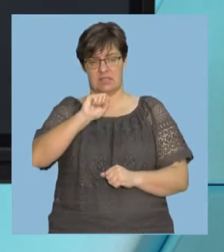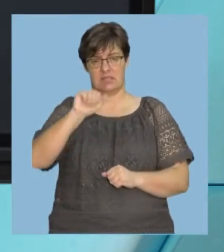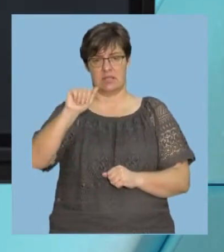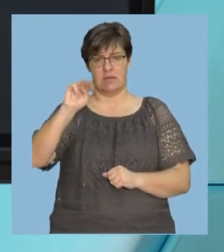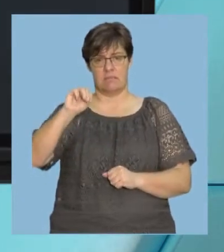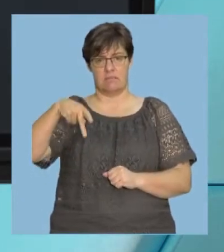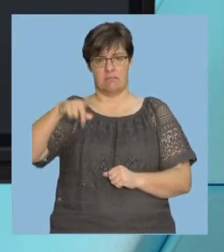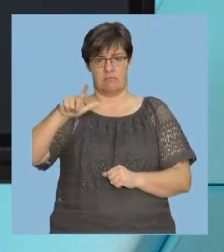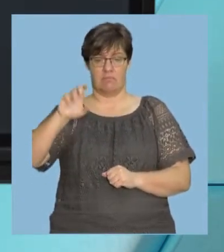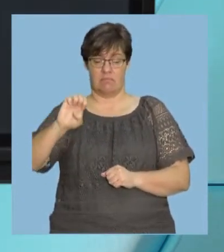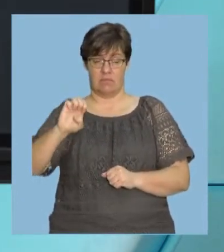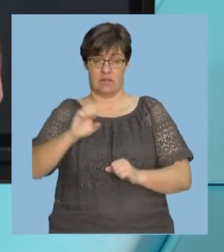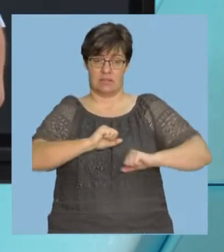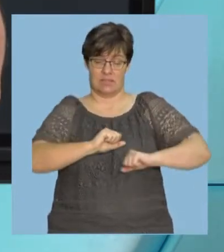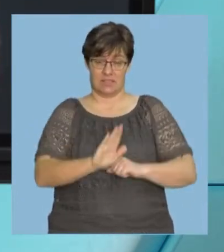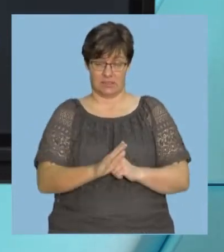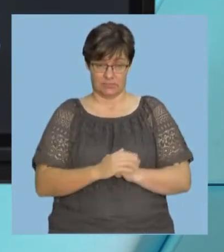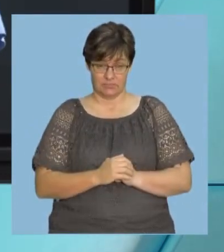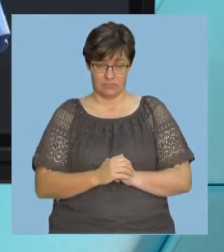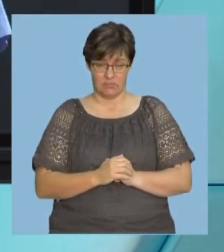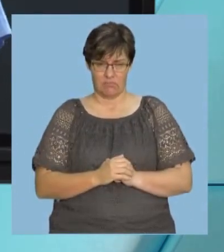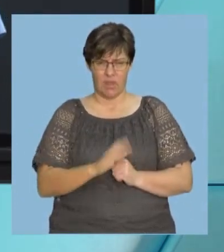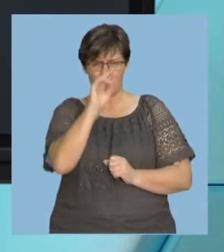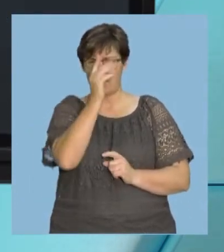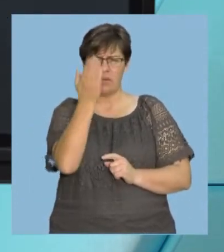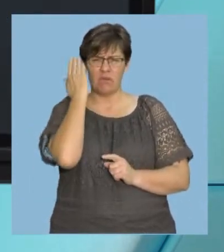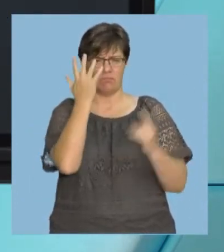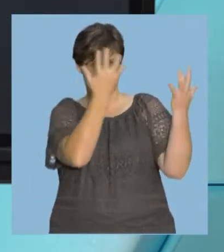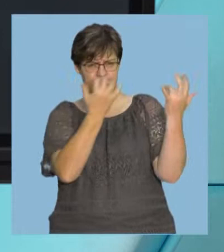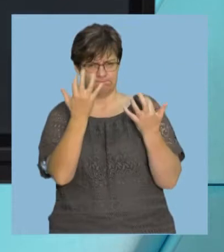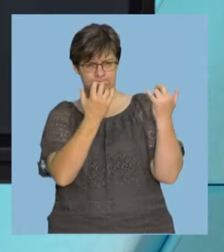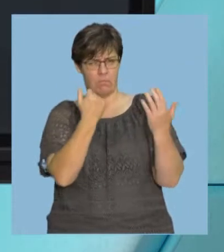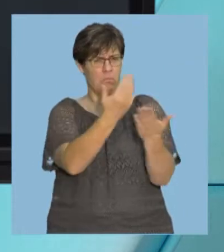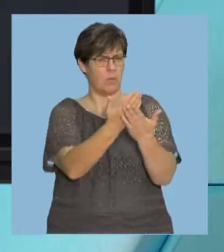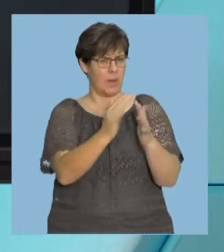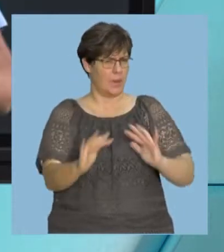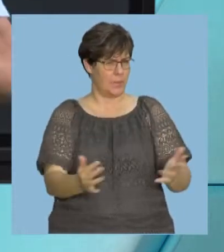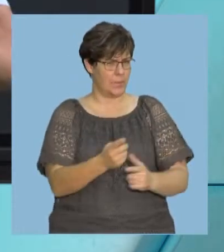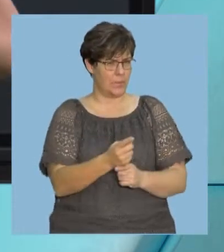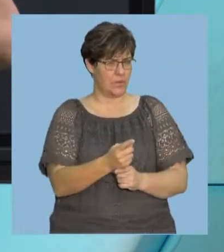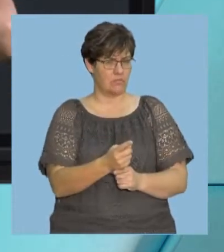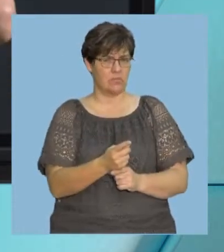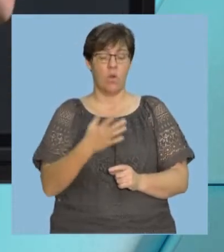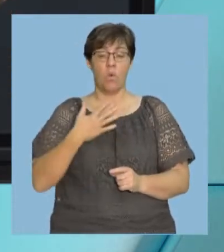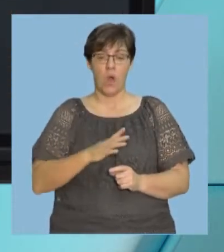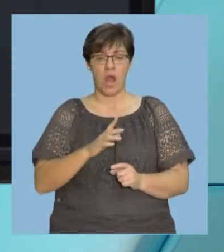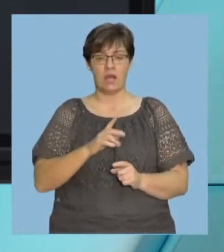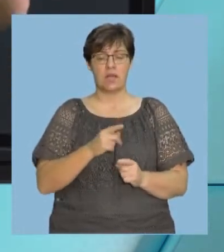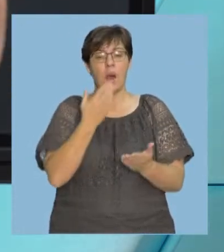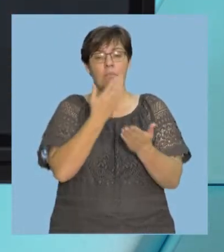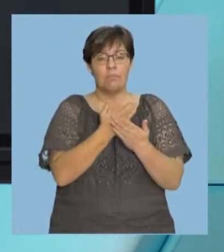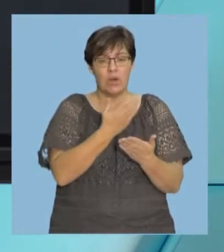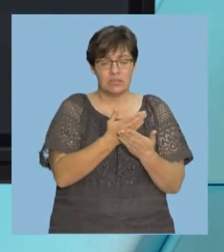Now, remember that when we were speaking about calculating probability, we said we wanted to consider all